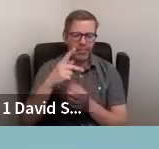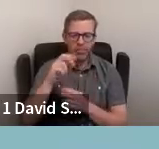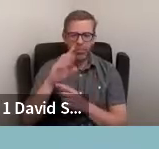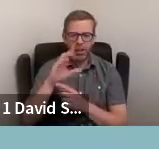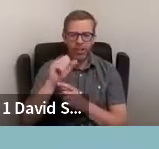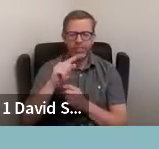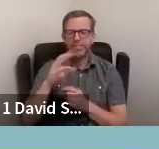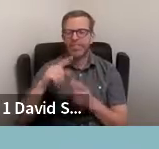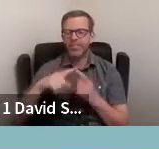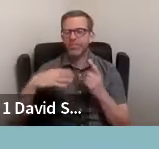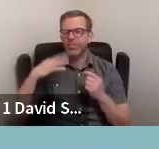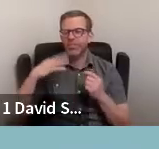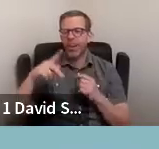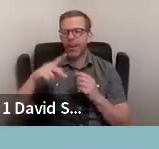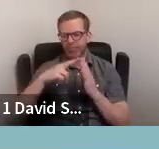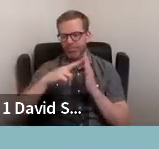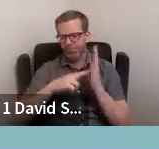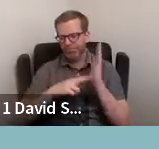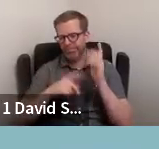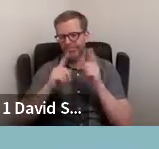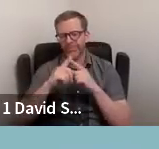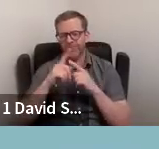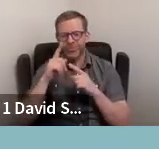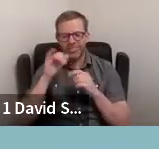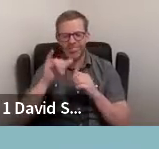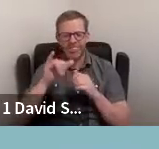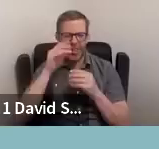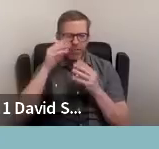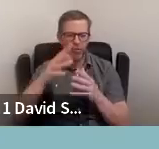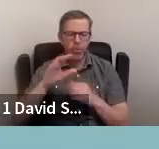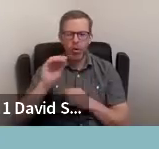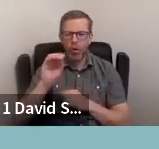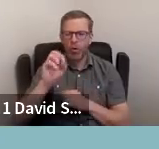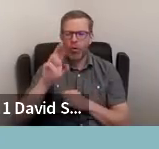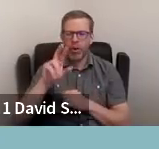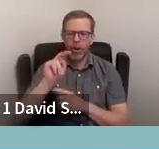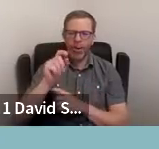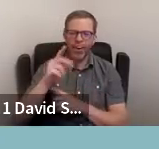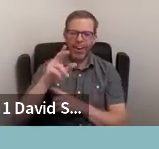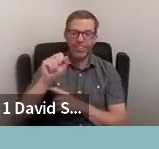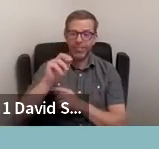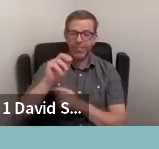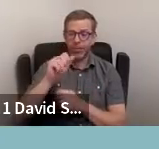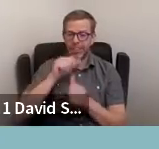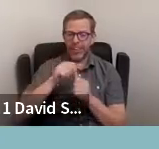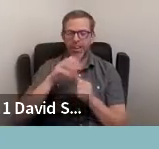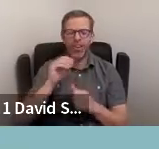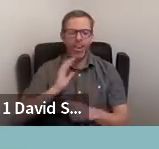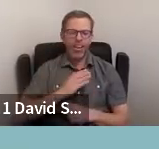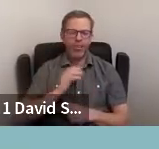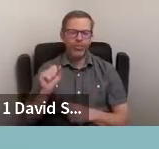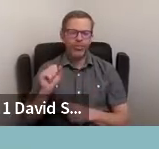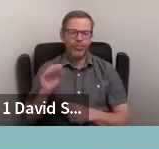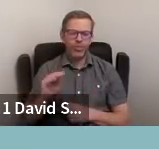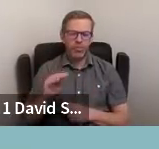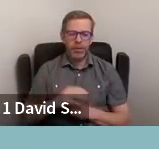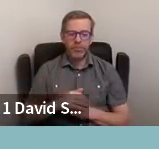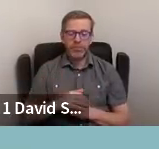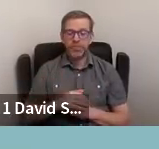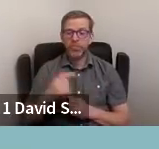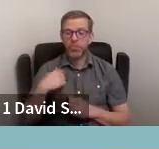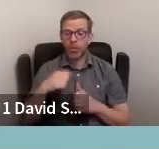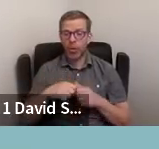stay informed with our OER newsletter called the OER Nexus and our social media. Now, as we wrap up